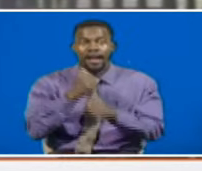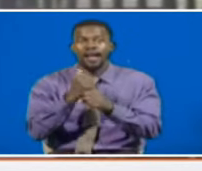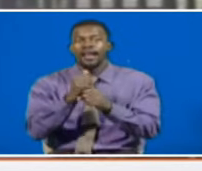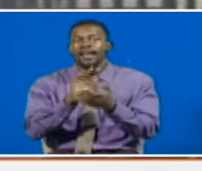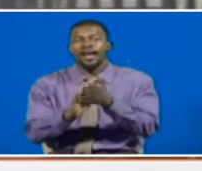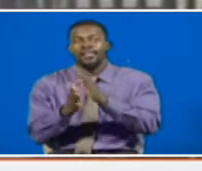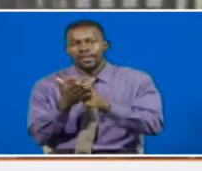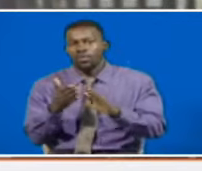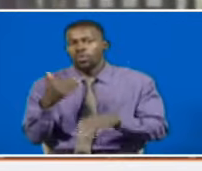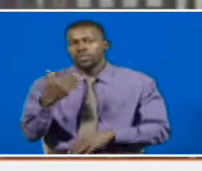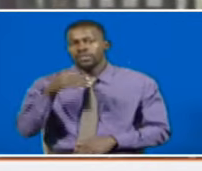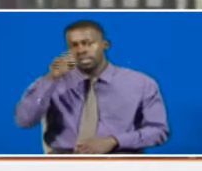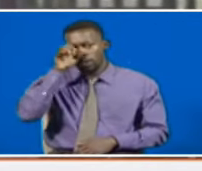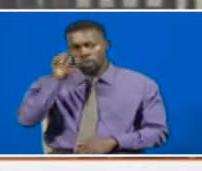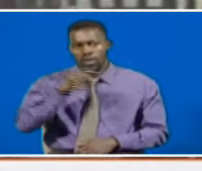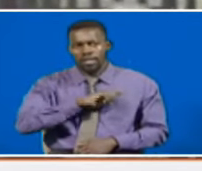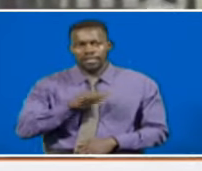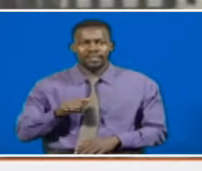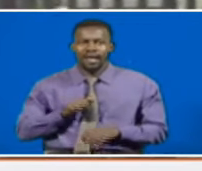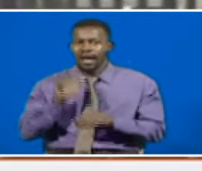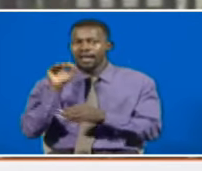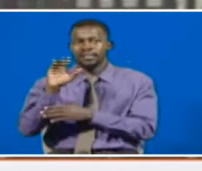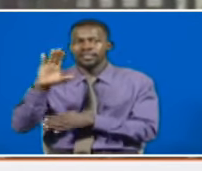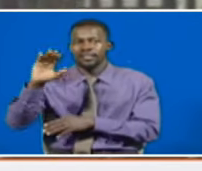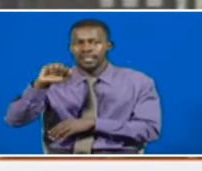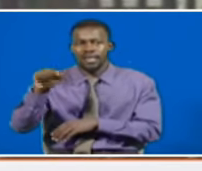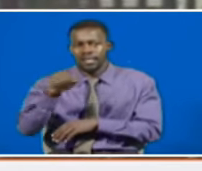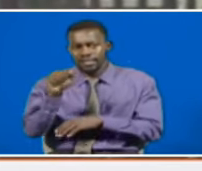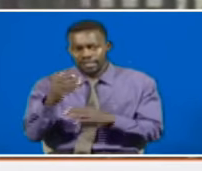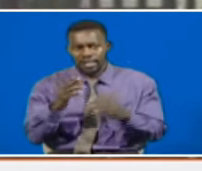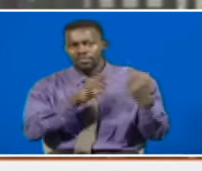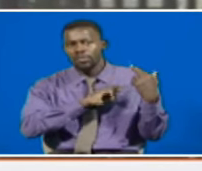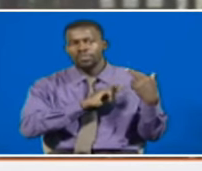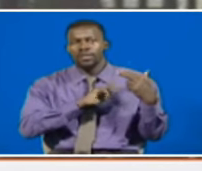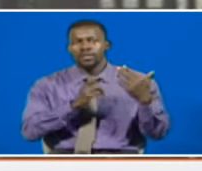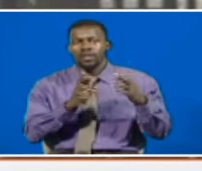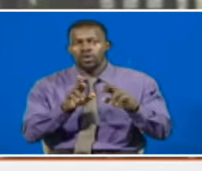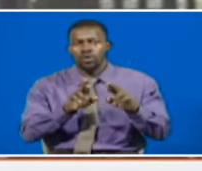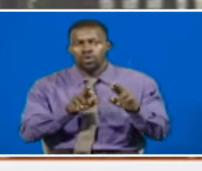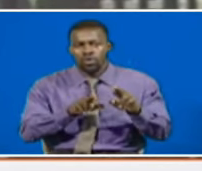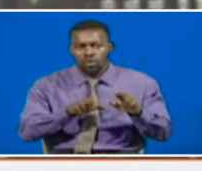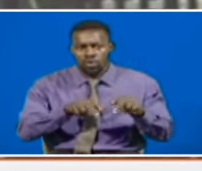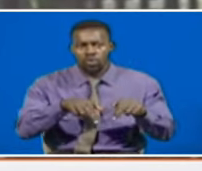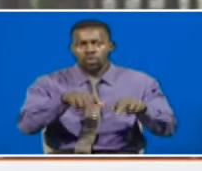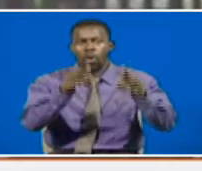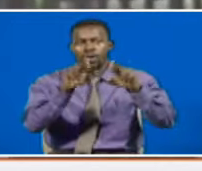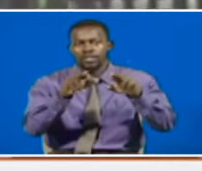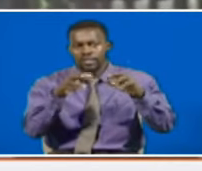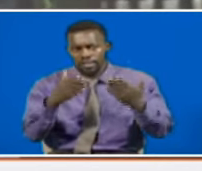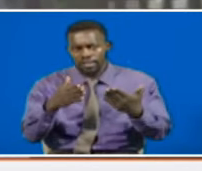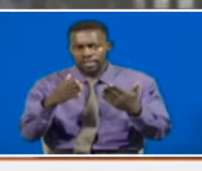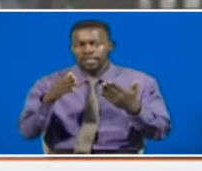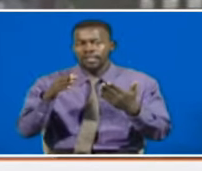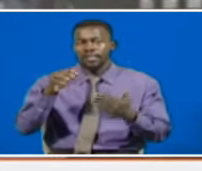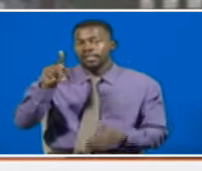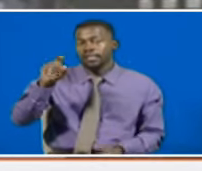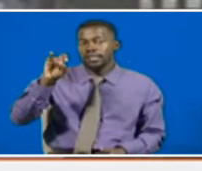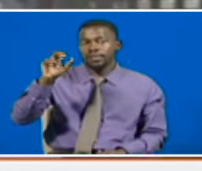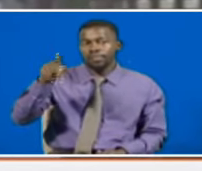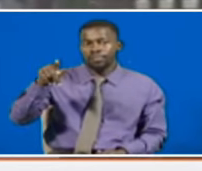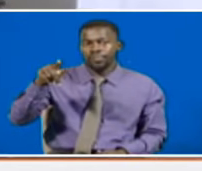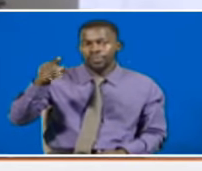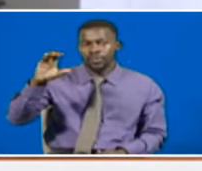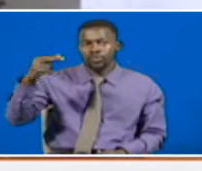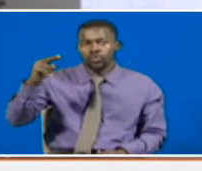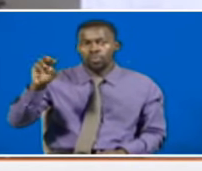this. So we're calling upon the Cabinet Secretary in charge of transport and infrastructure, the Honorable Kipchumba Murkomen, kindly